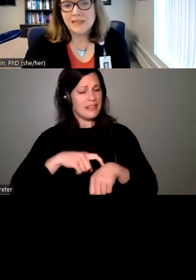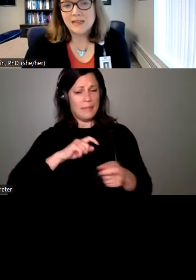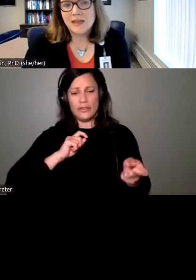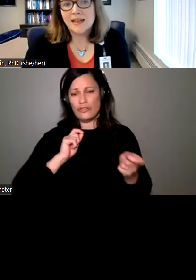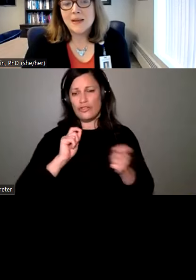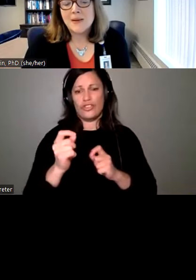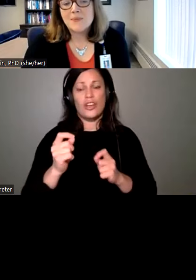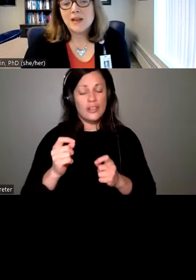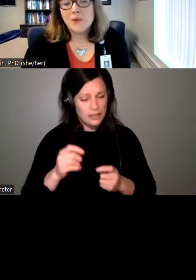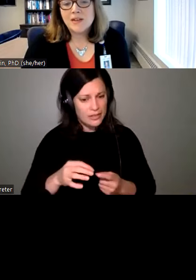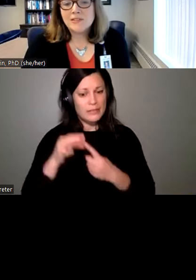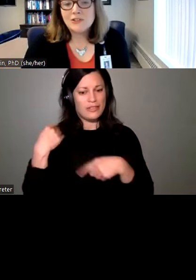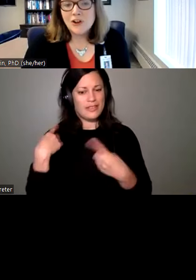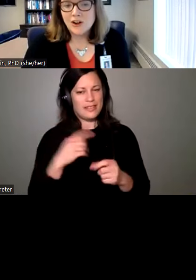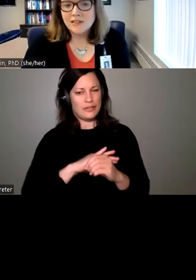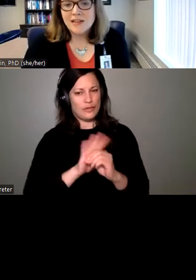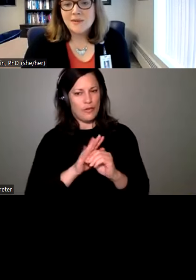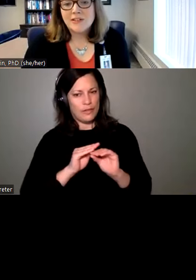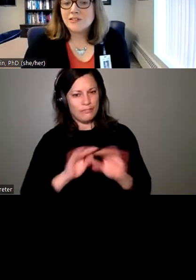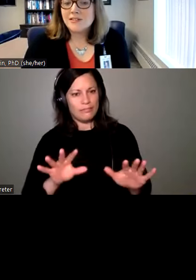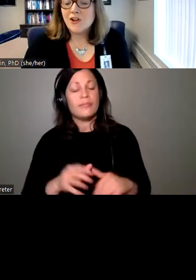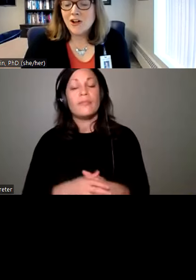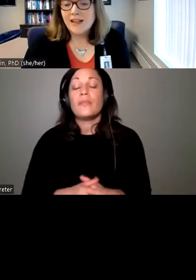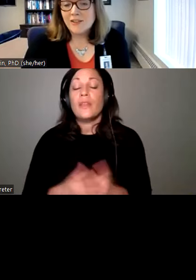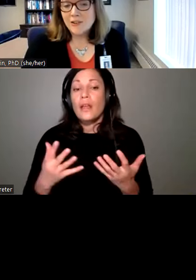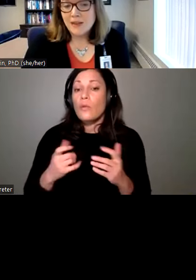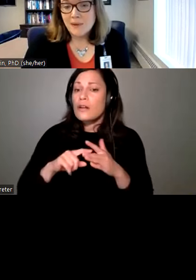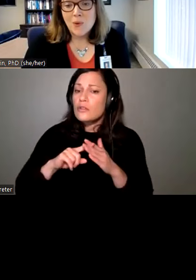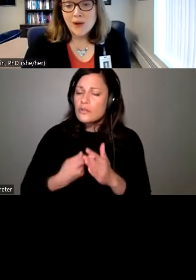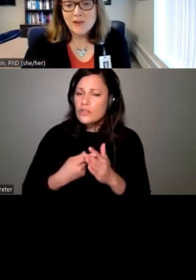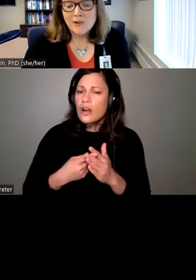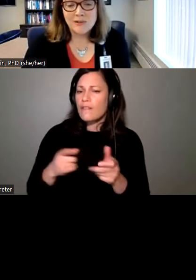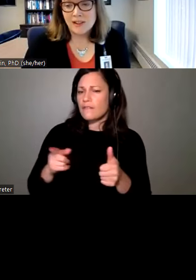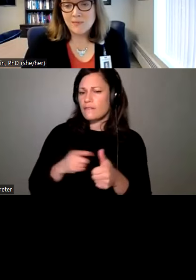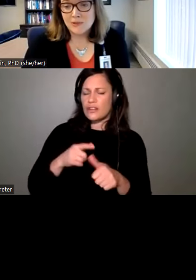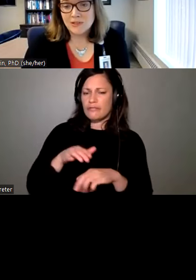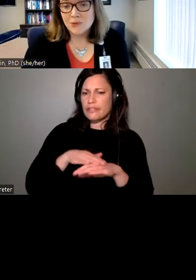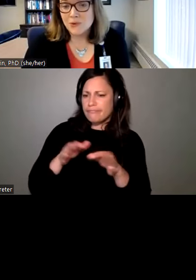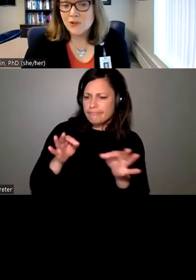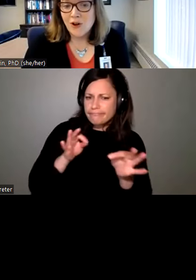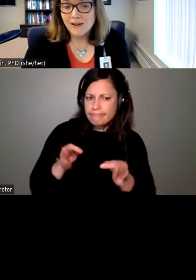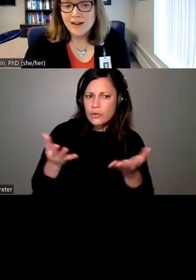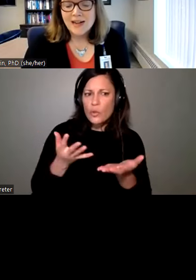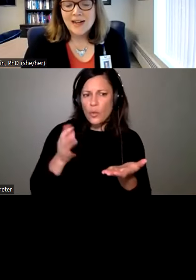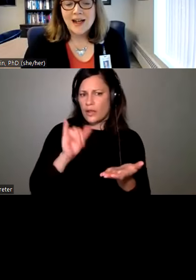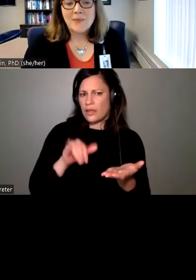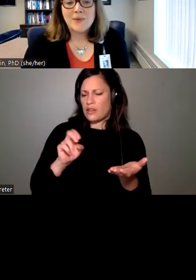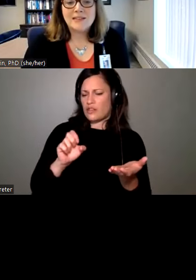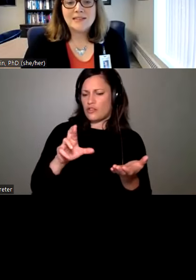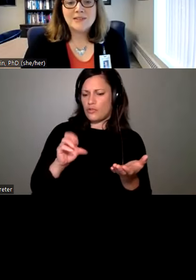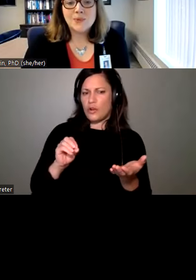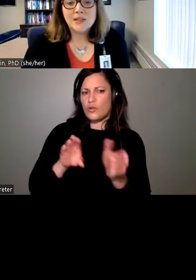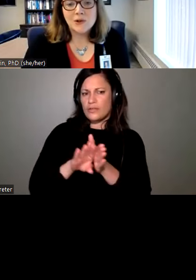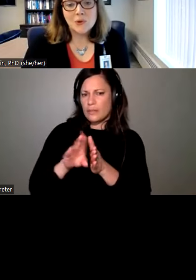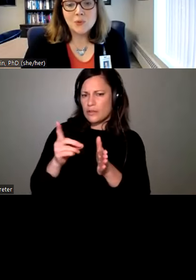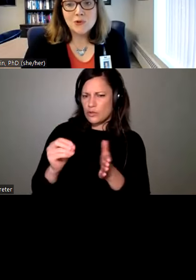COVID-19 pandemic. But I want to start by just talking a little bit about what neurodevelopmental disorders are. Because